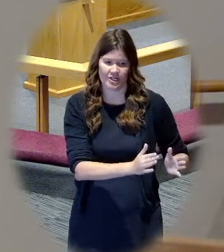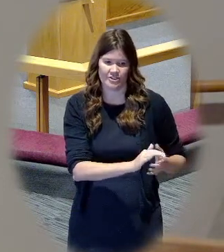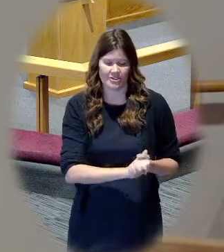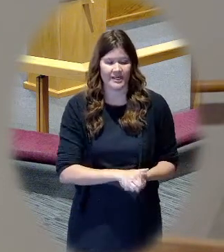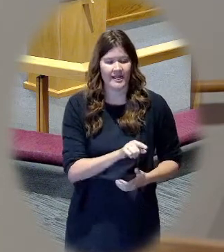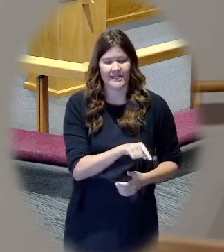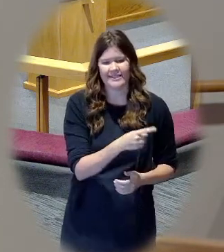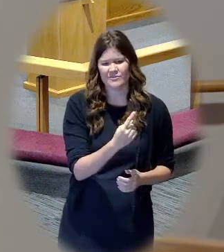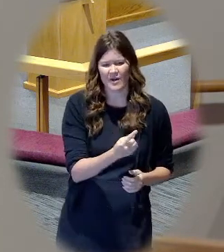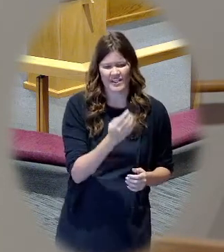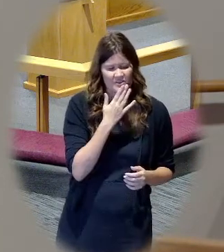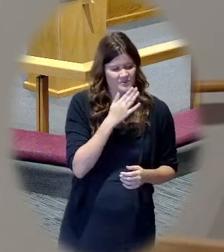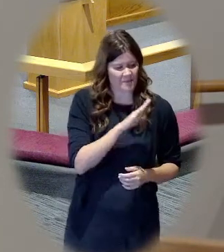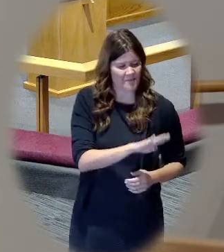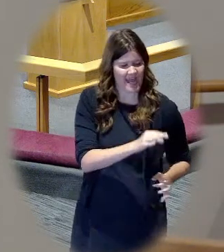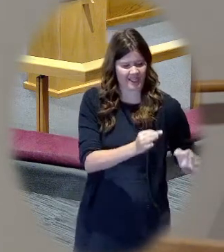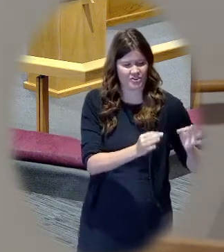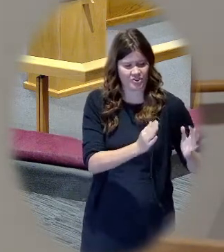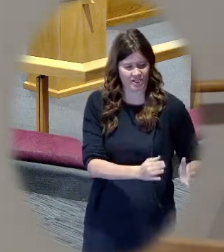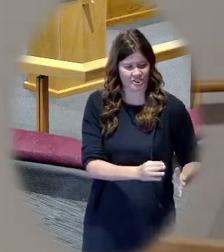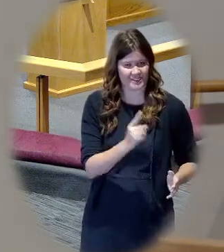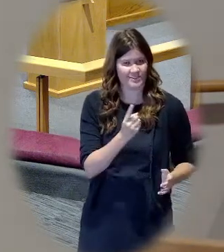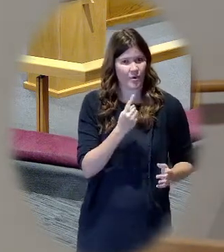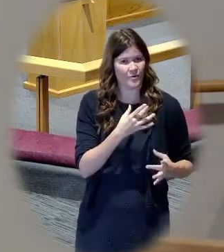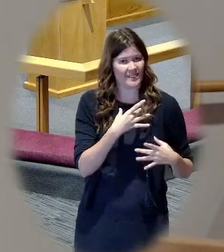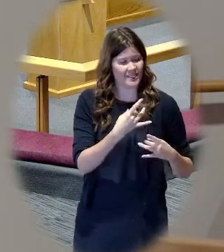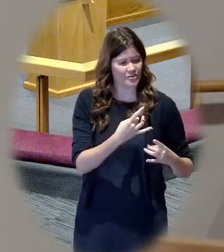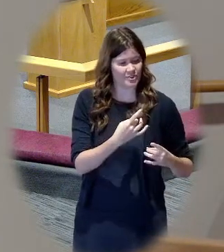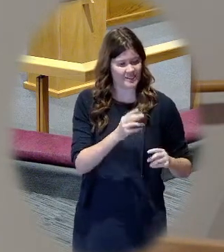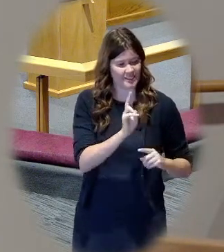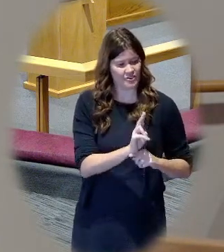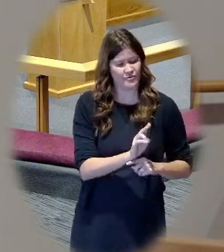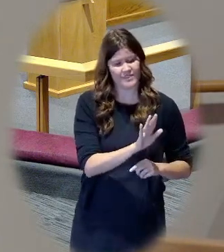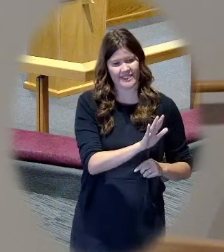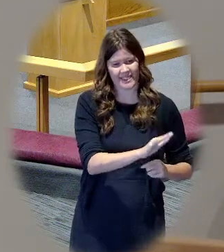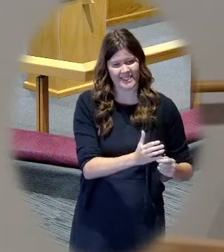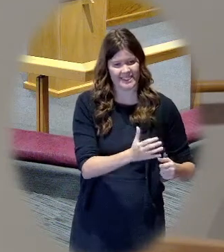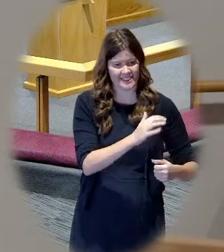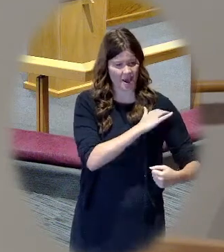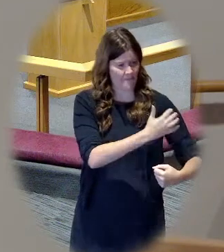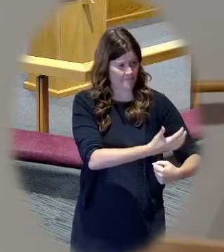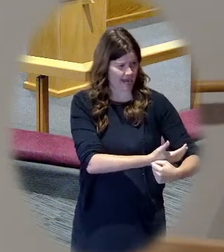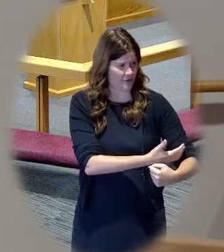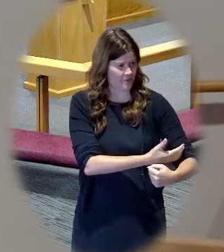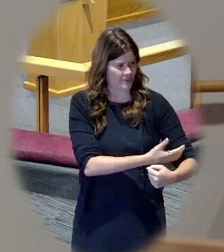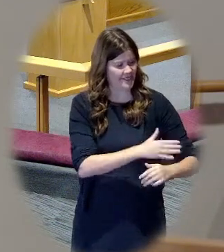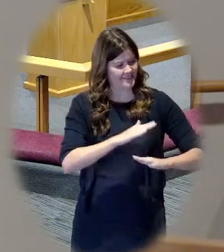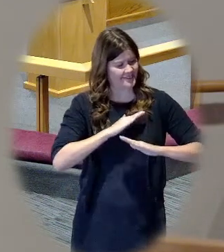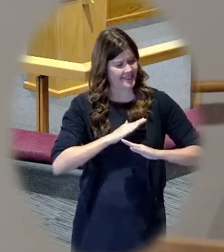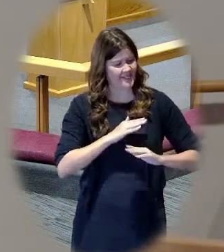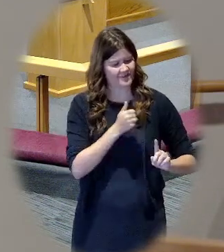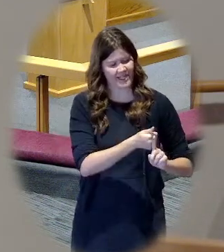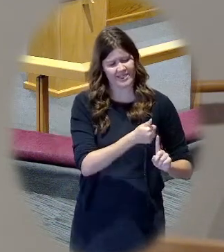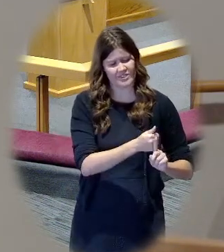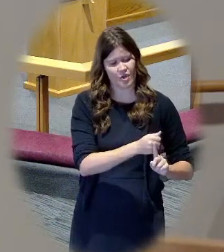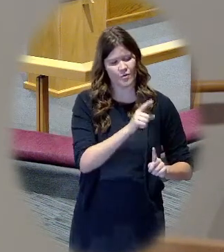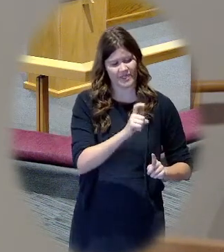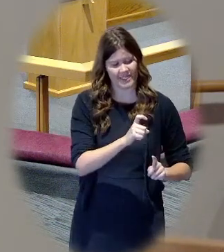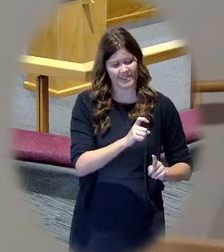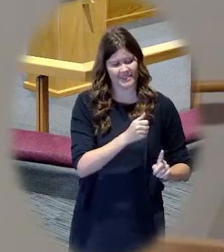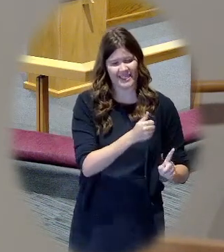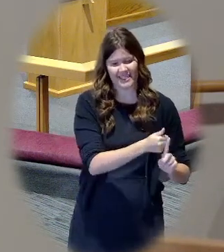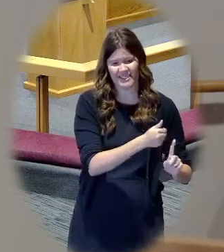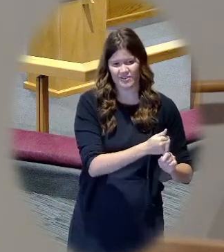He's one of those crooked judges who is only interested in using his position to meet his own personal needs, his own